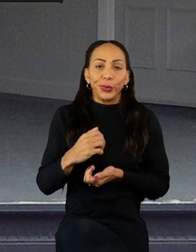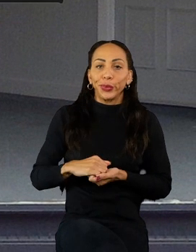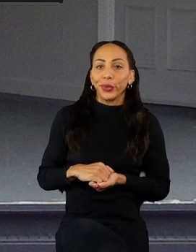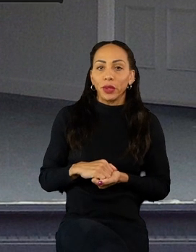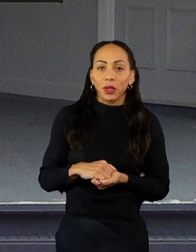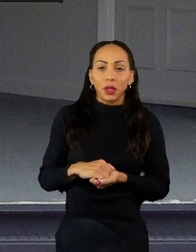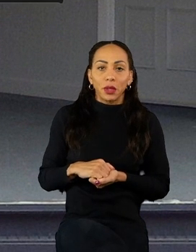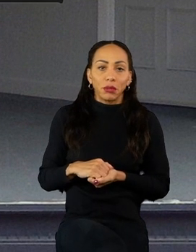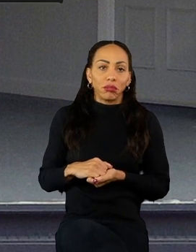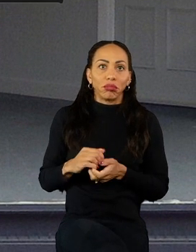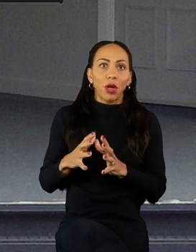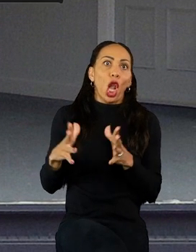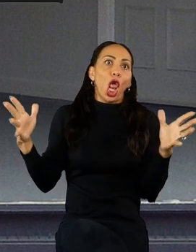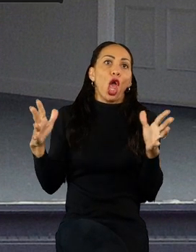side,